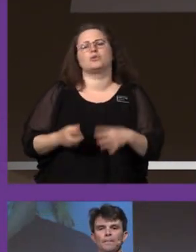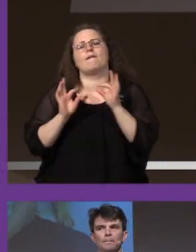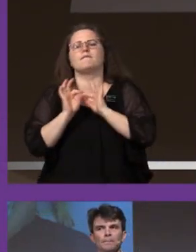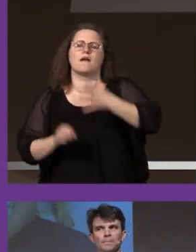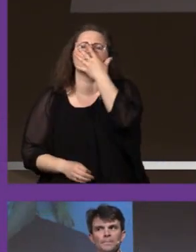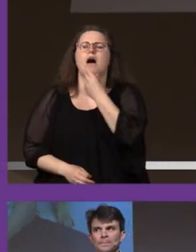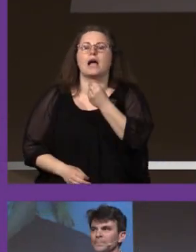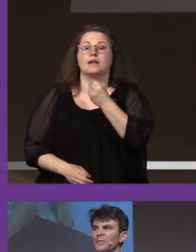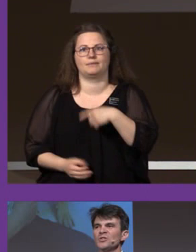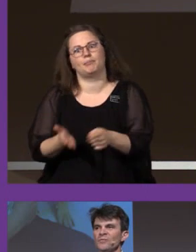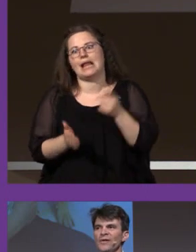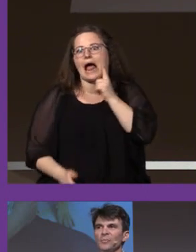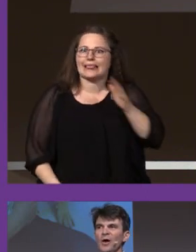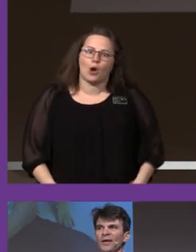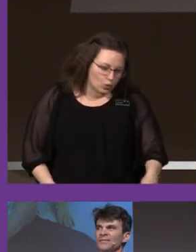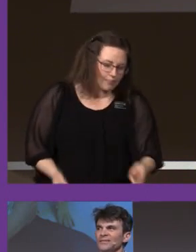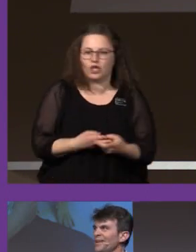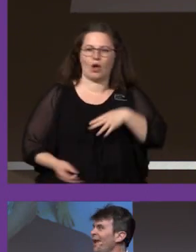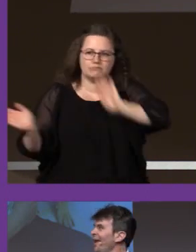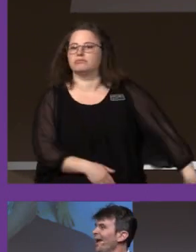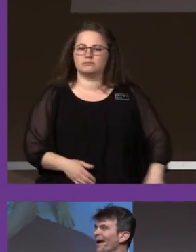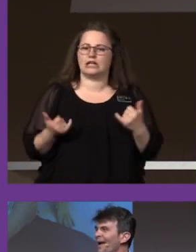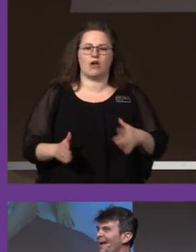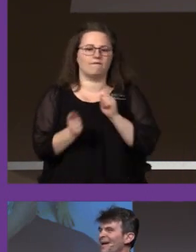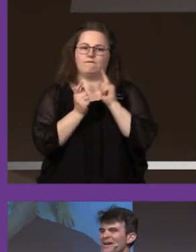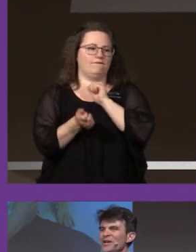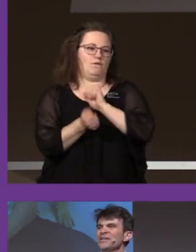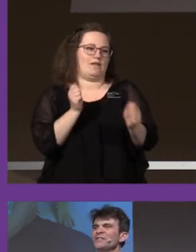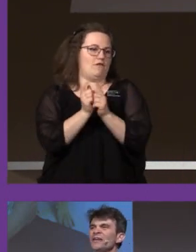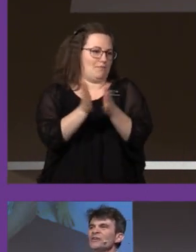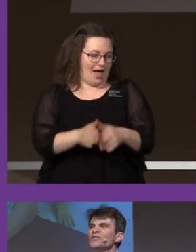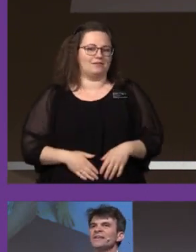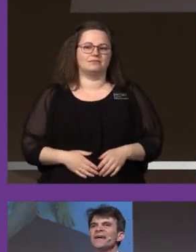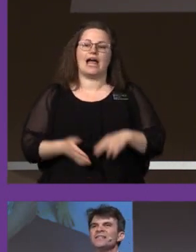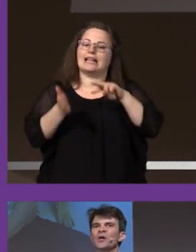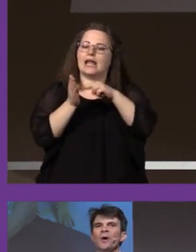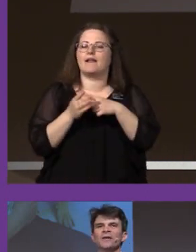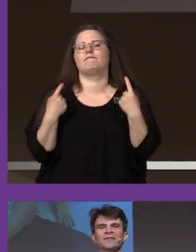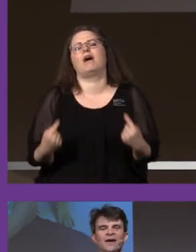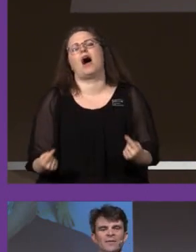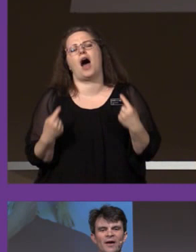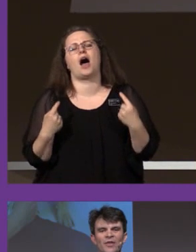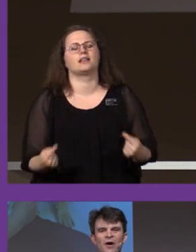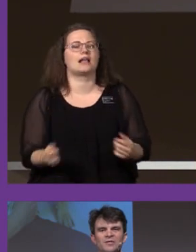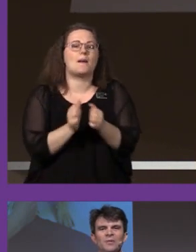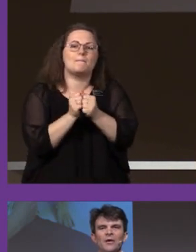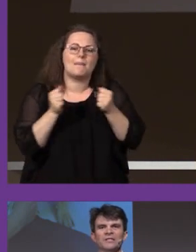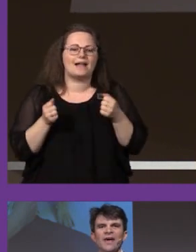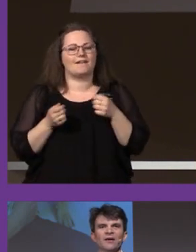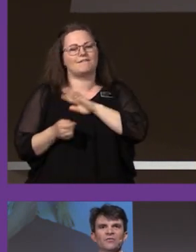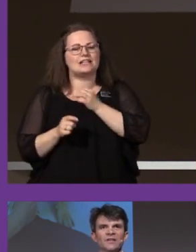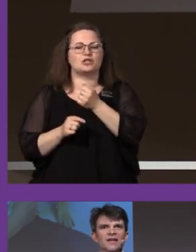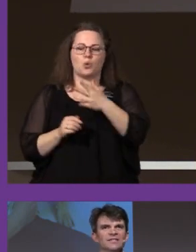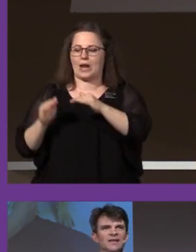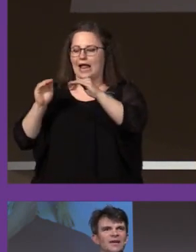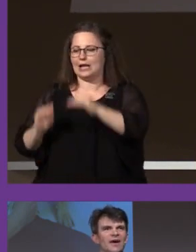Archie. So I've left him behind today. So technology is fantastic, but there are some lower